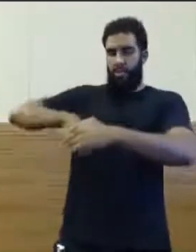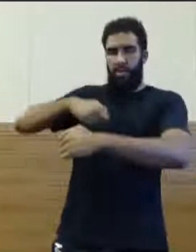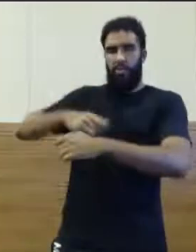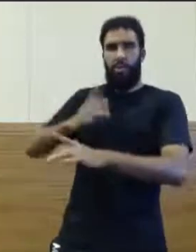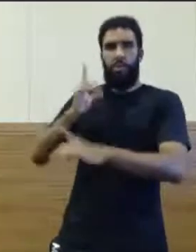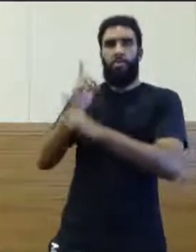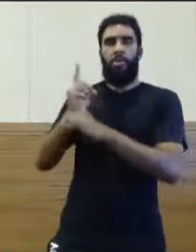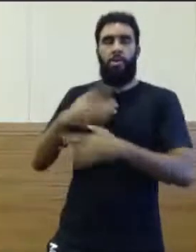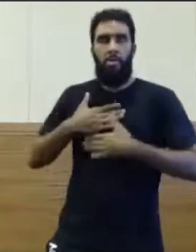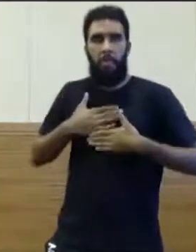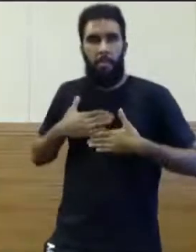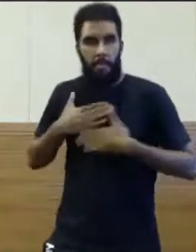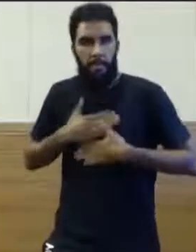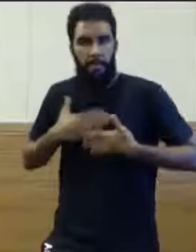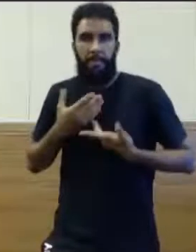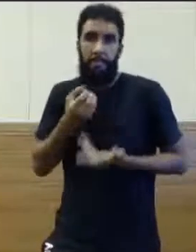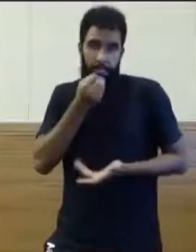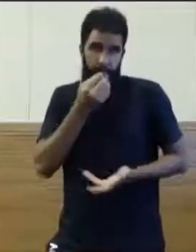for your health.